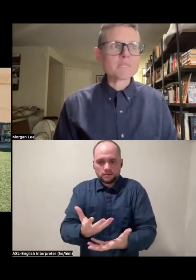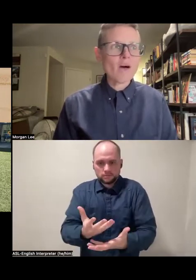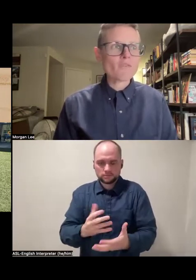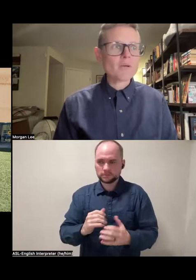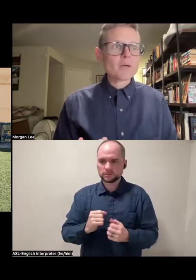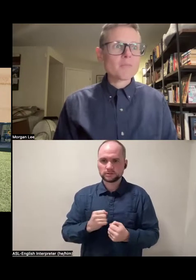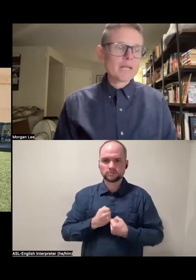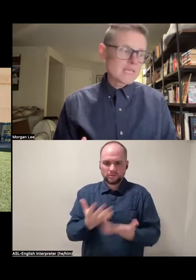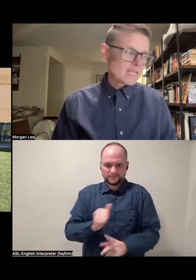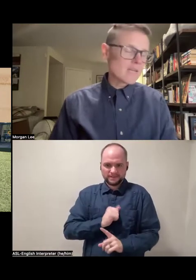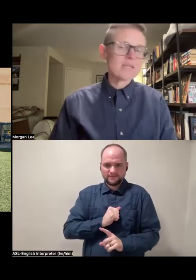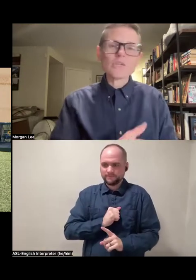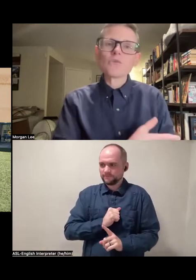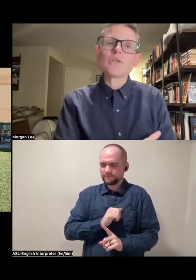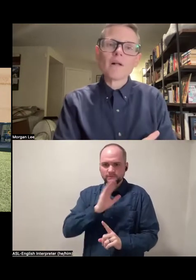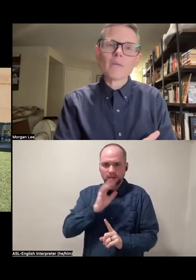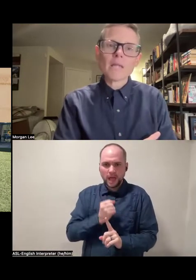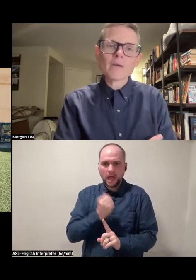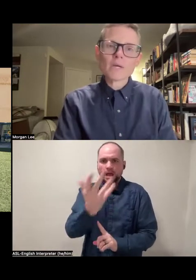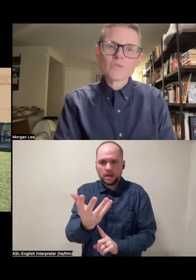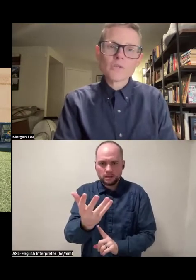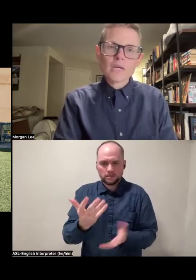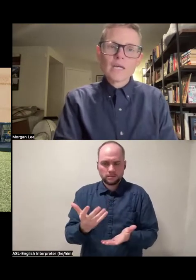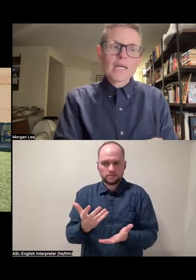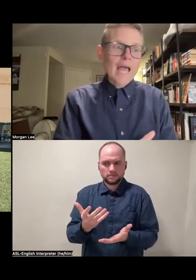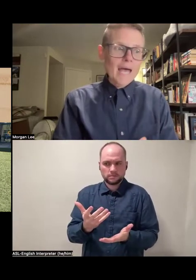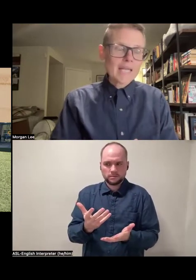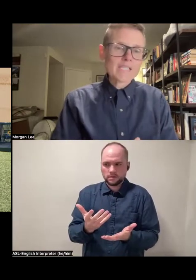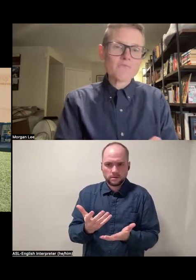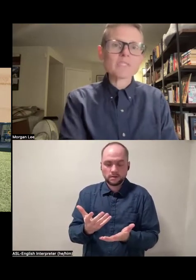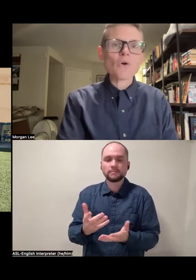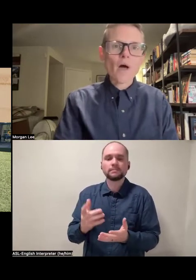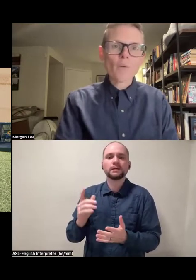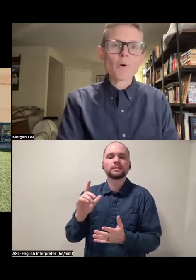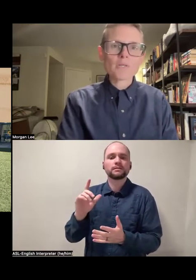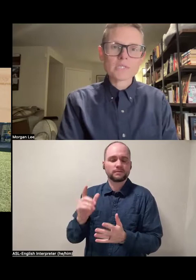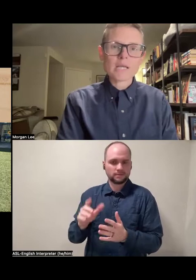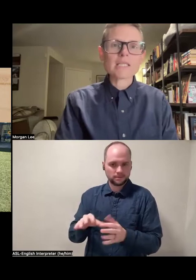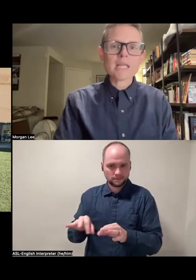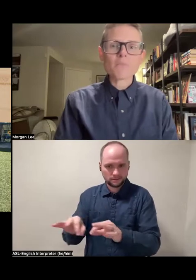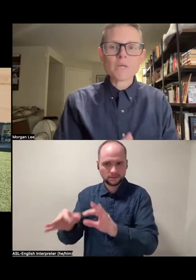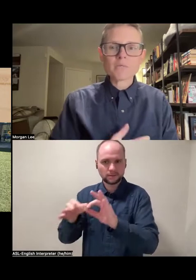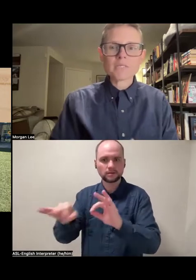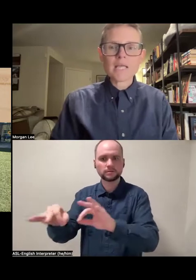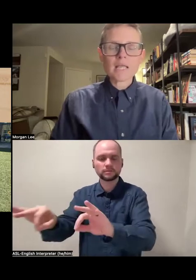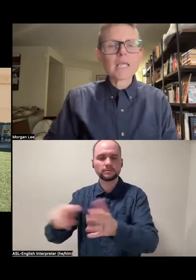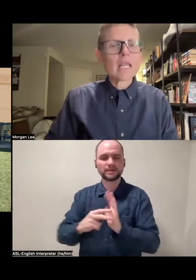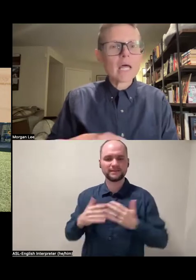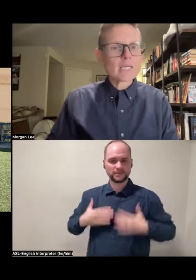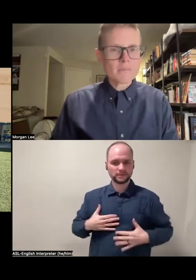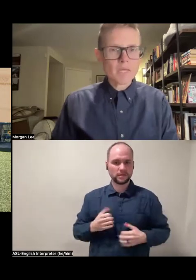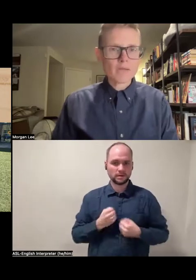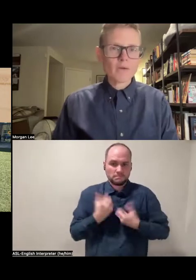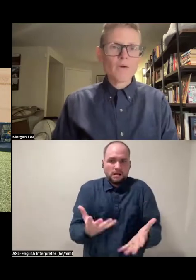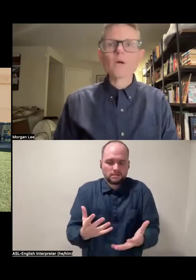express himself. But as he did continue to develop language, he had less physical outbursts and instead was able to say that he didn't